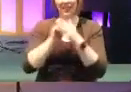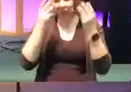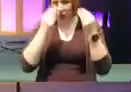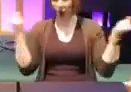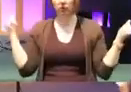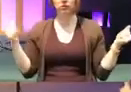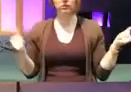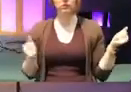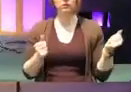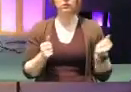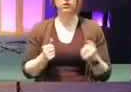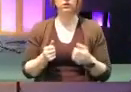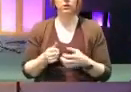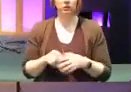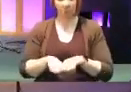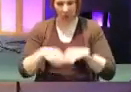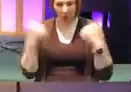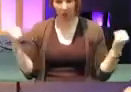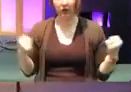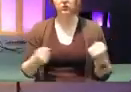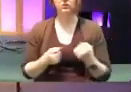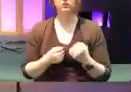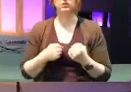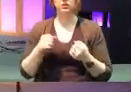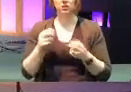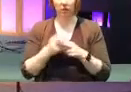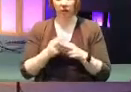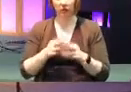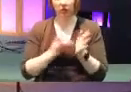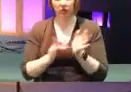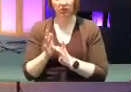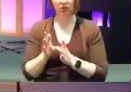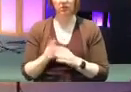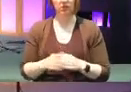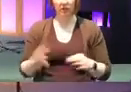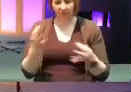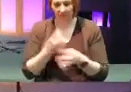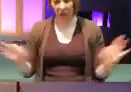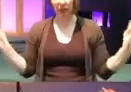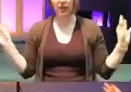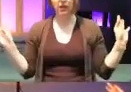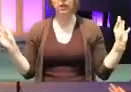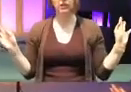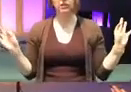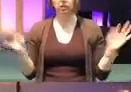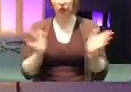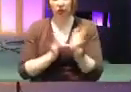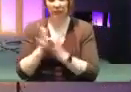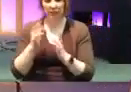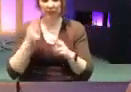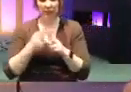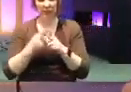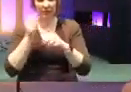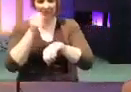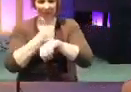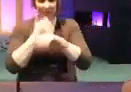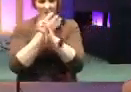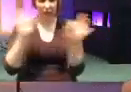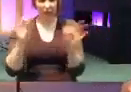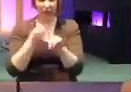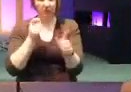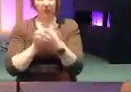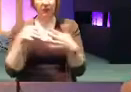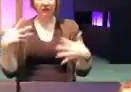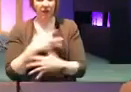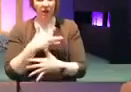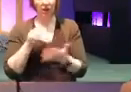gone. It is broken right now, God, in Jesus' name. They are free from that right now in Jesus' name. Lord, they are set free from that worry. They